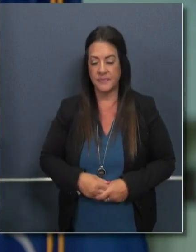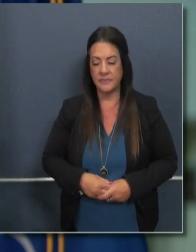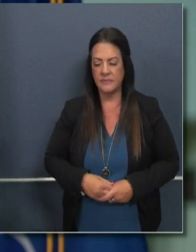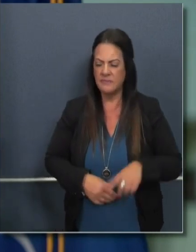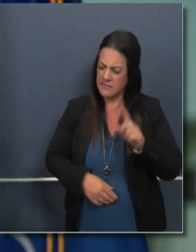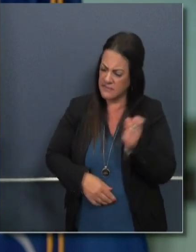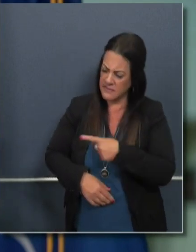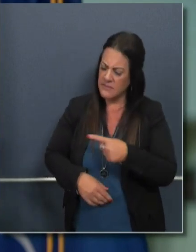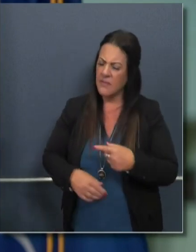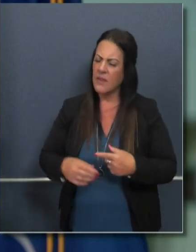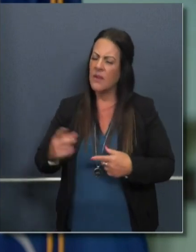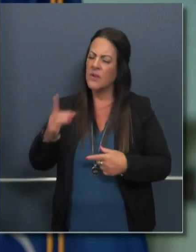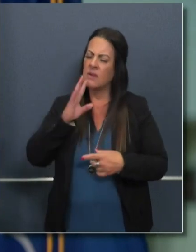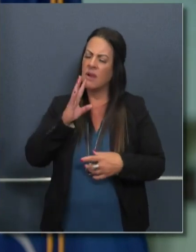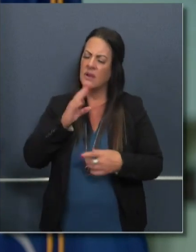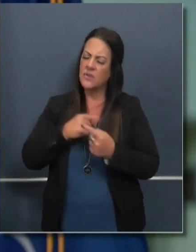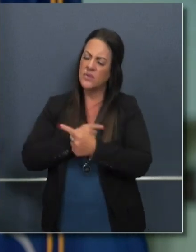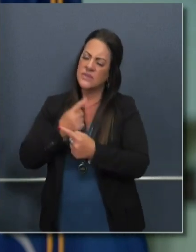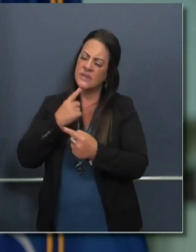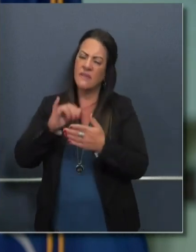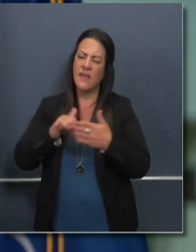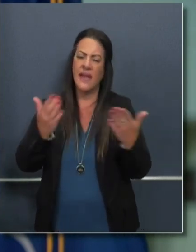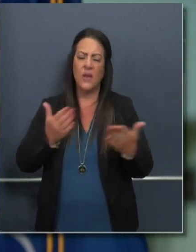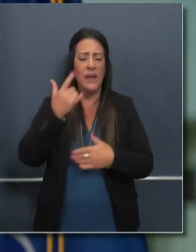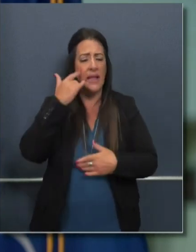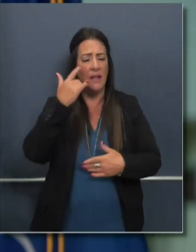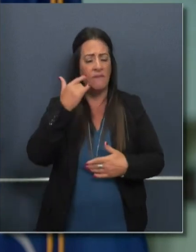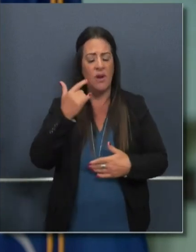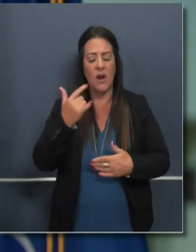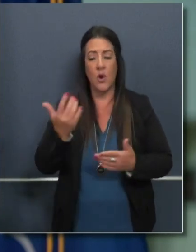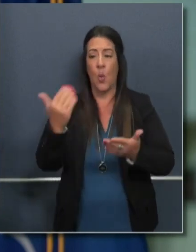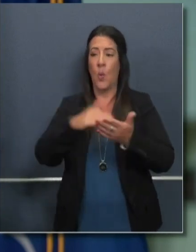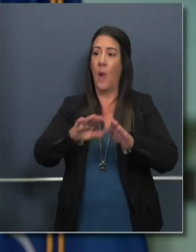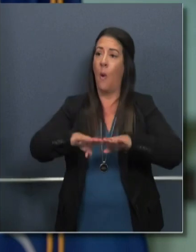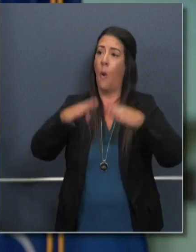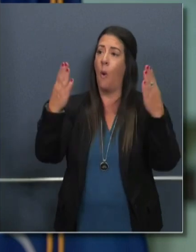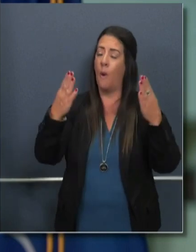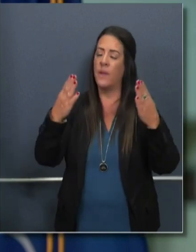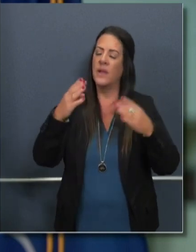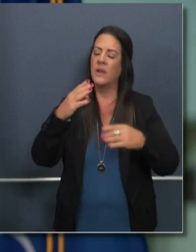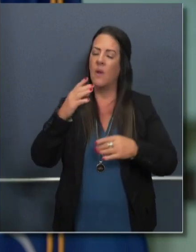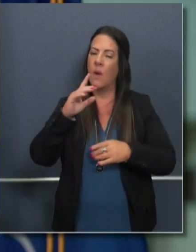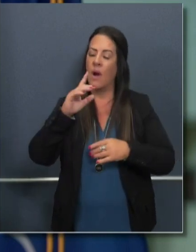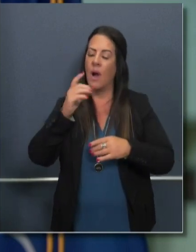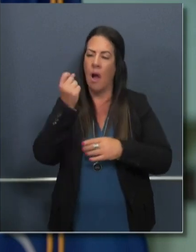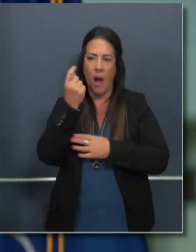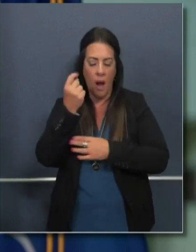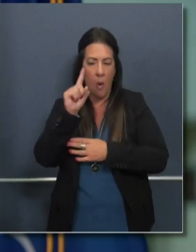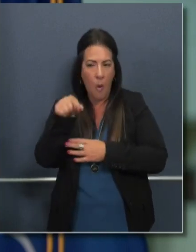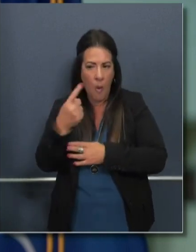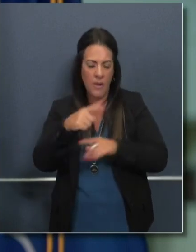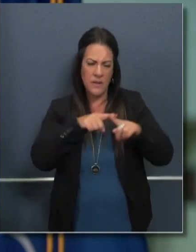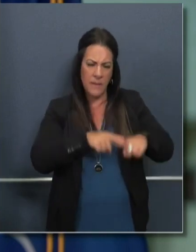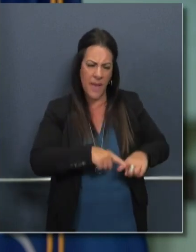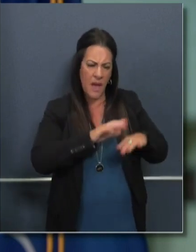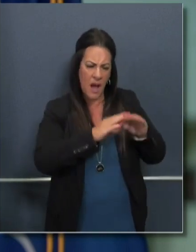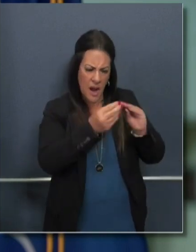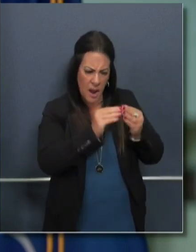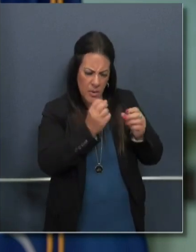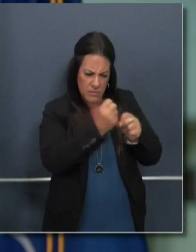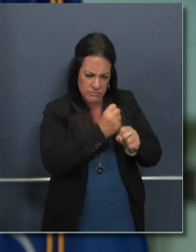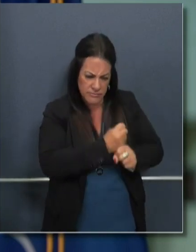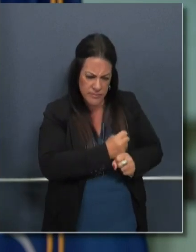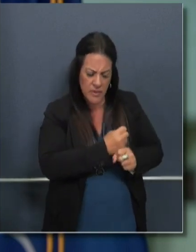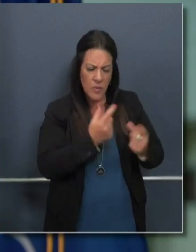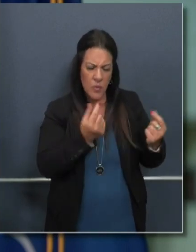just about reopening. You often said California's reopening would be based on the science and the data, but now it seems some counties are pressing